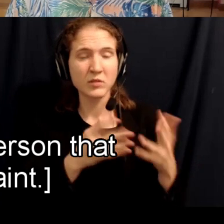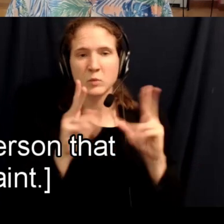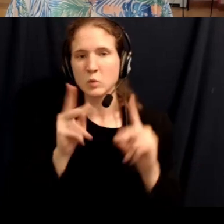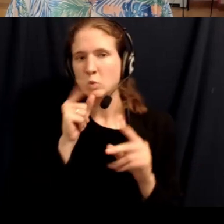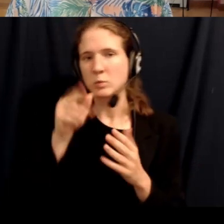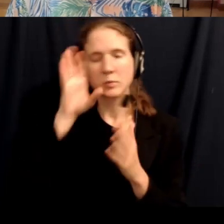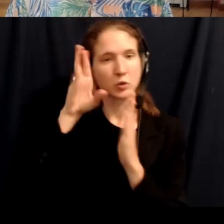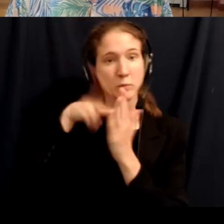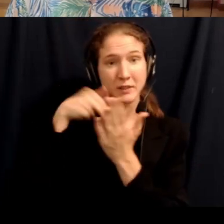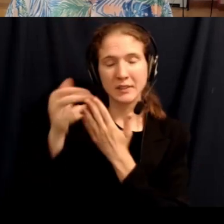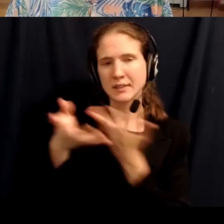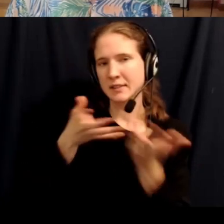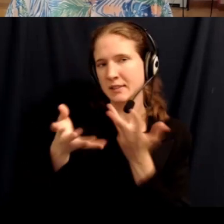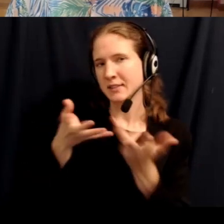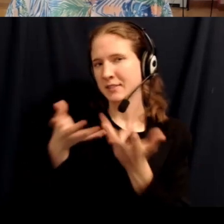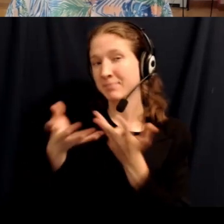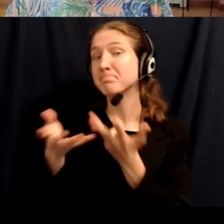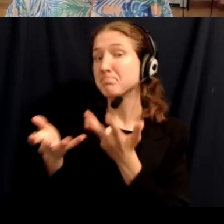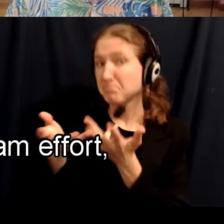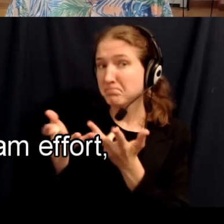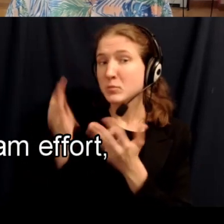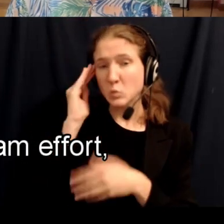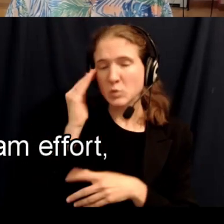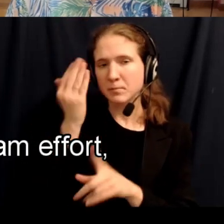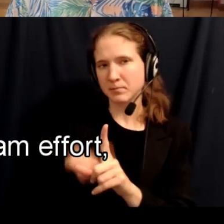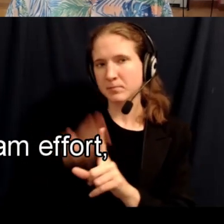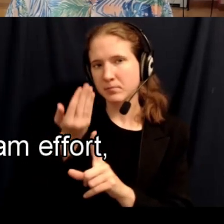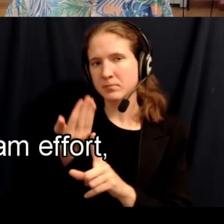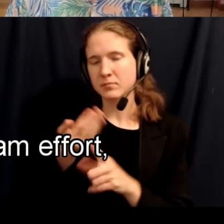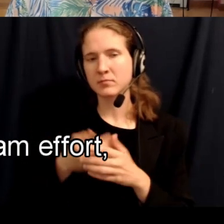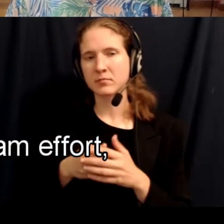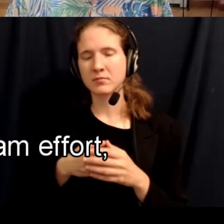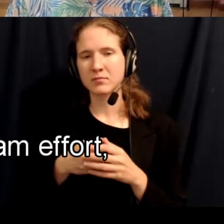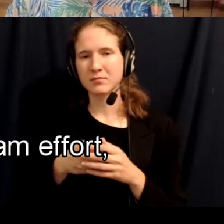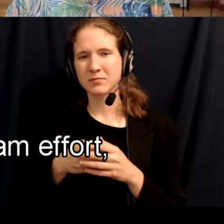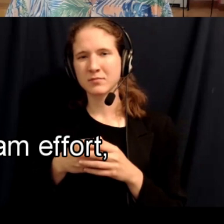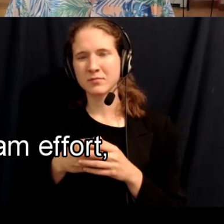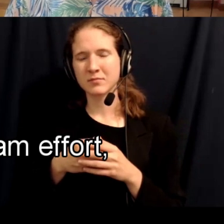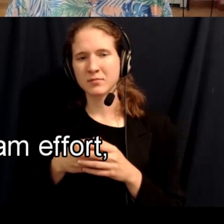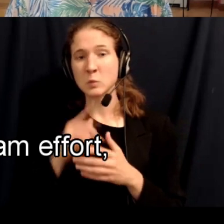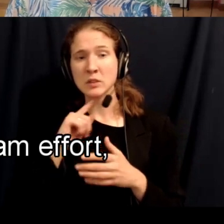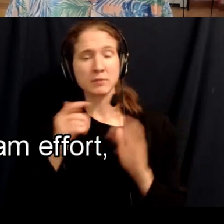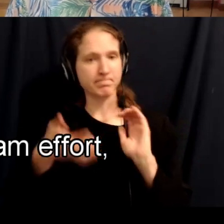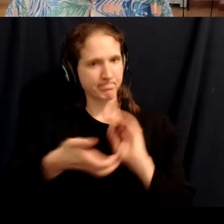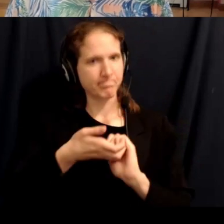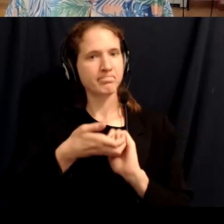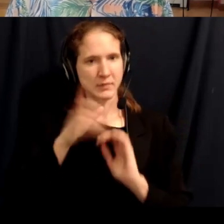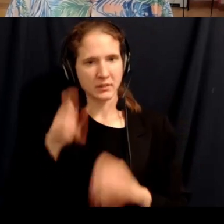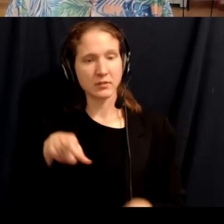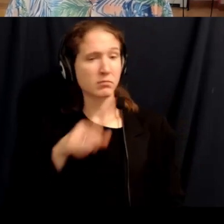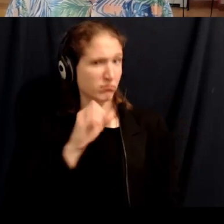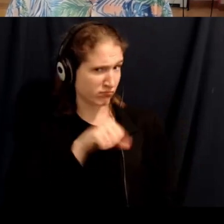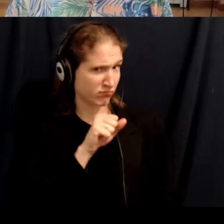that they're yeah, going, yeah. and how it's really a team effort, It right?